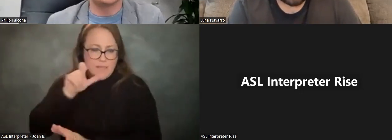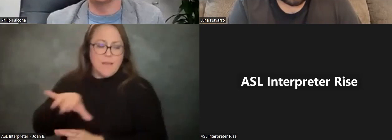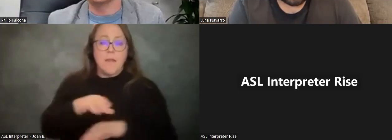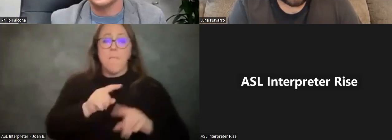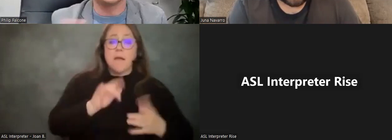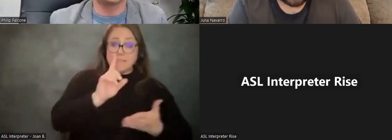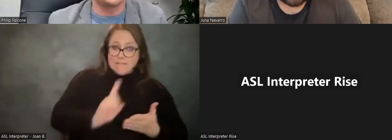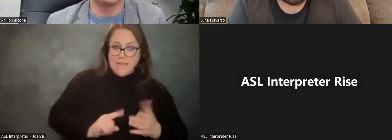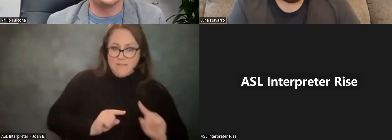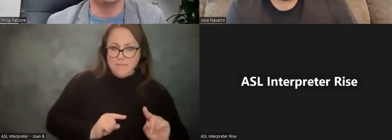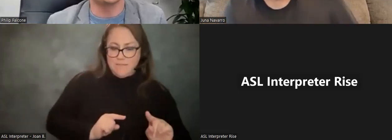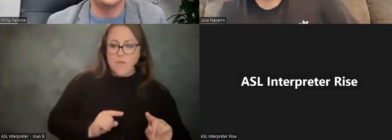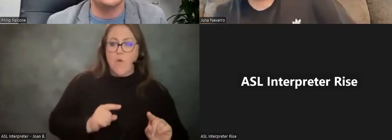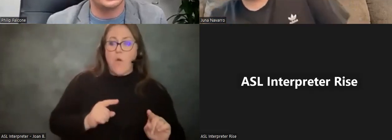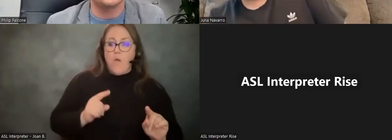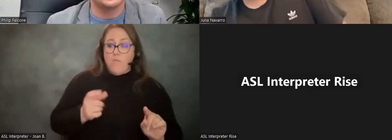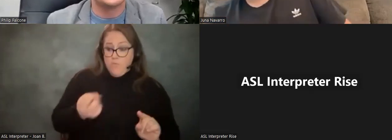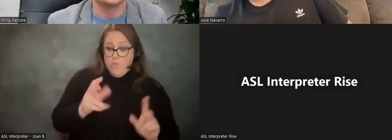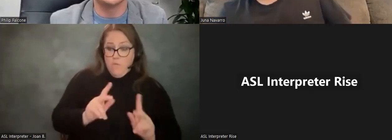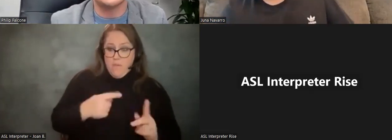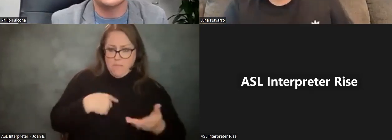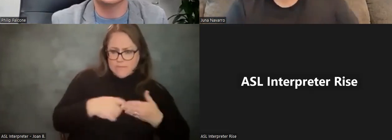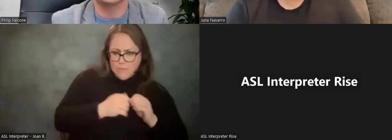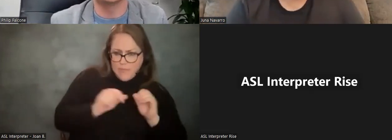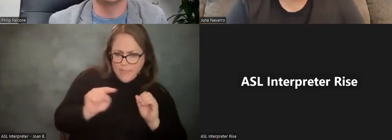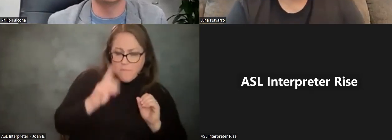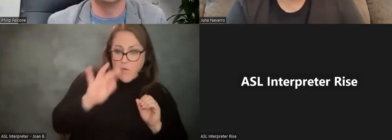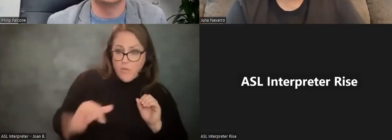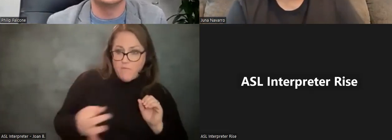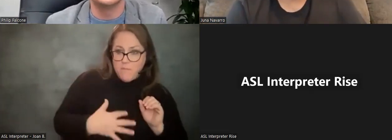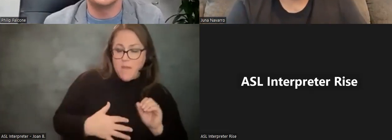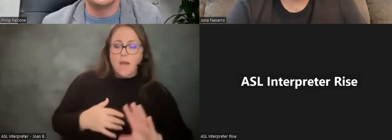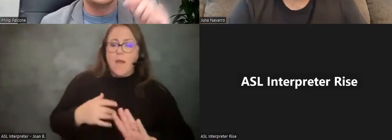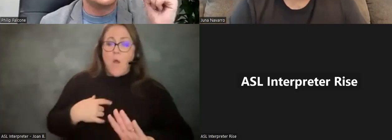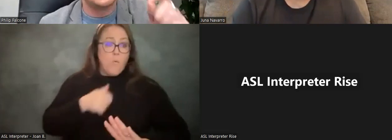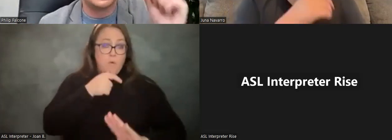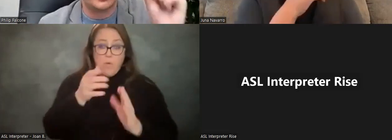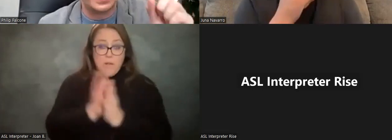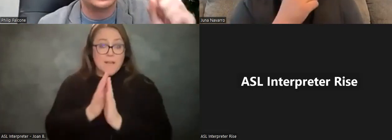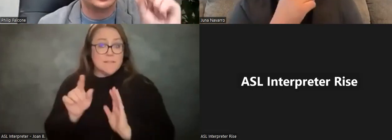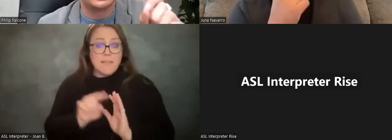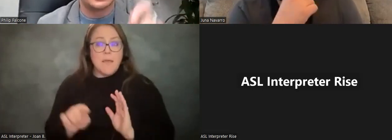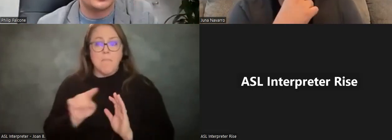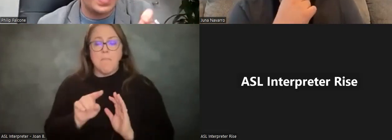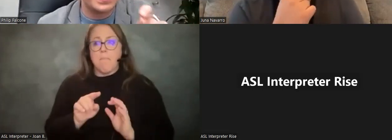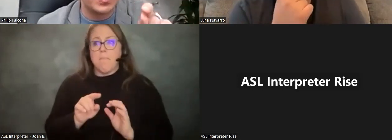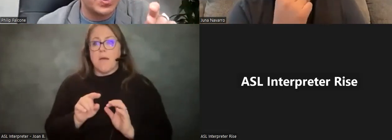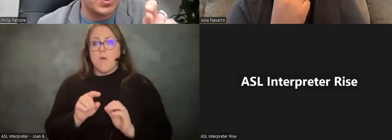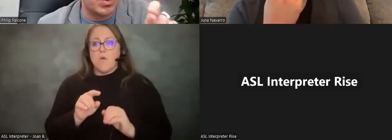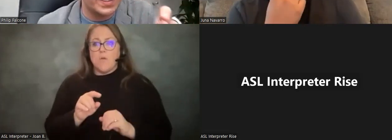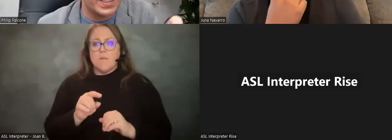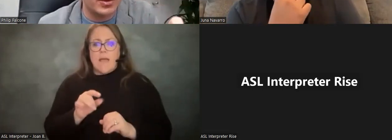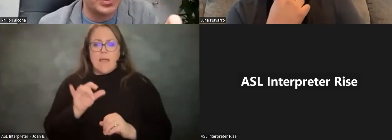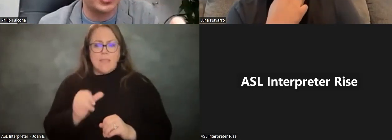we kind of pitch to this group of 12 for feedback. Now, we don't ask them to go, and say, well, there's